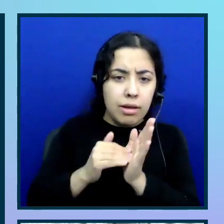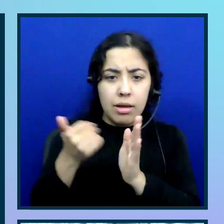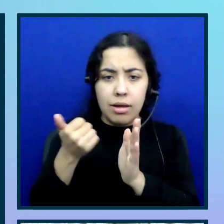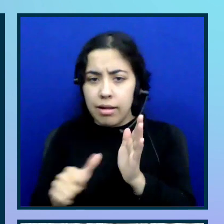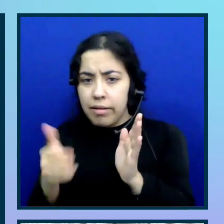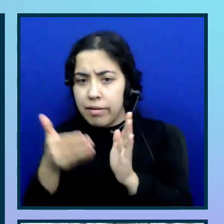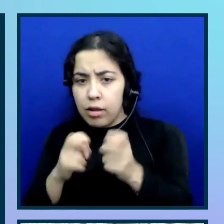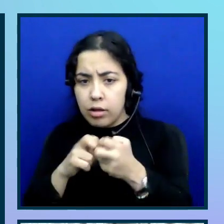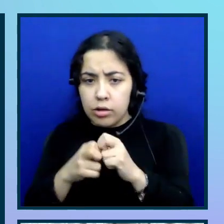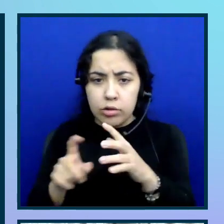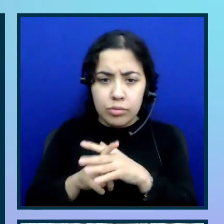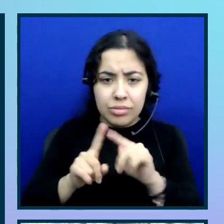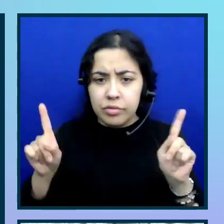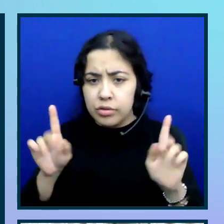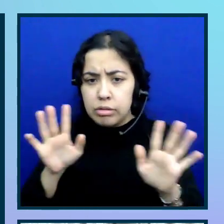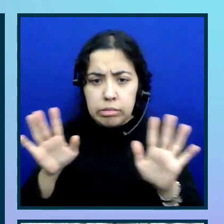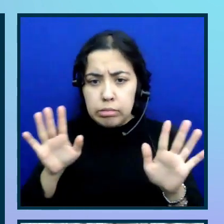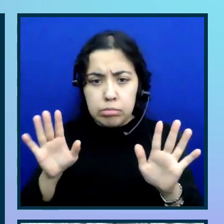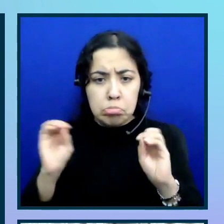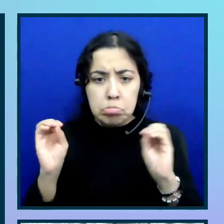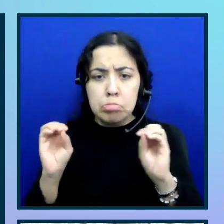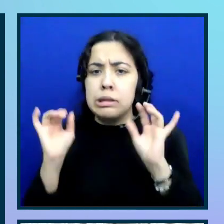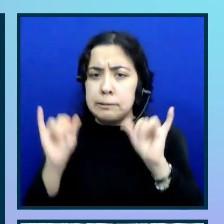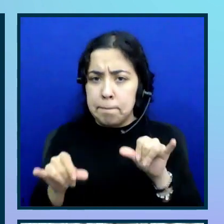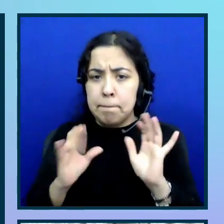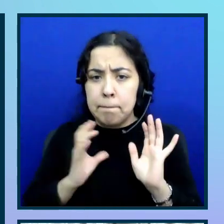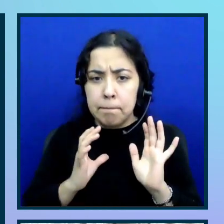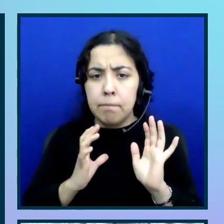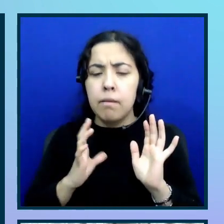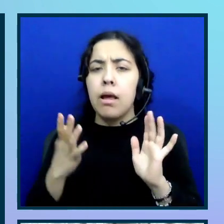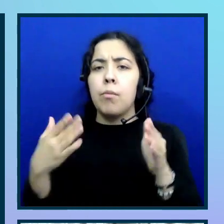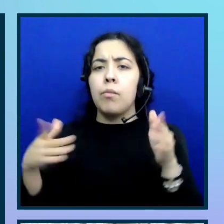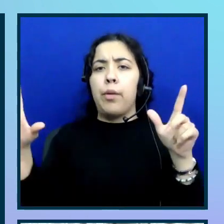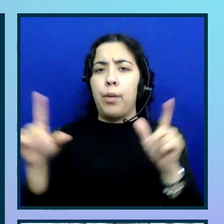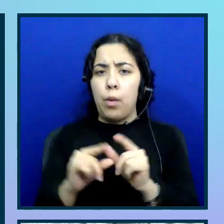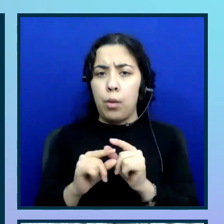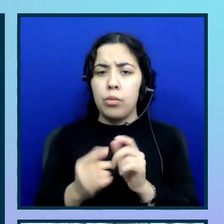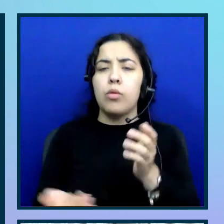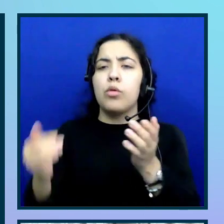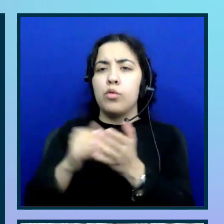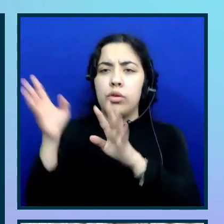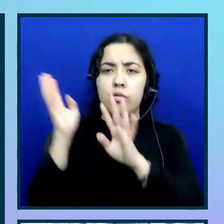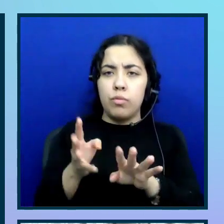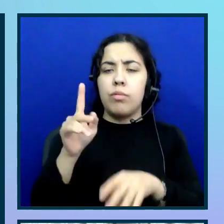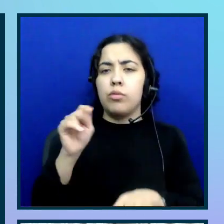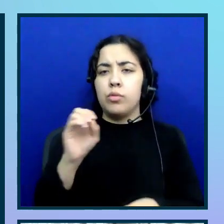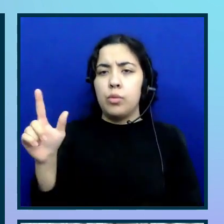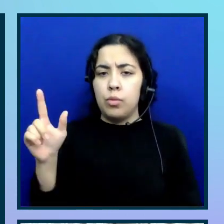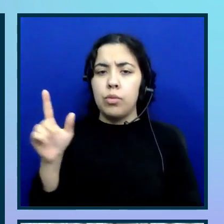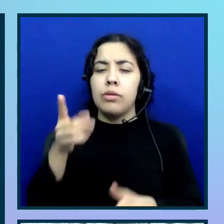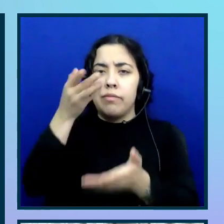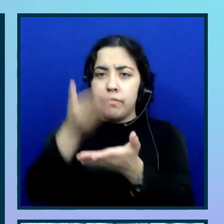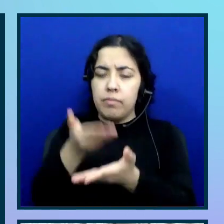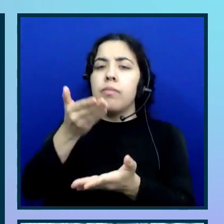anything there different that it's telling me. There's not. So I'm going to close this out and rerun the tool again to validate